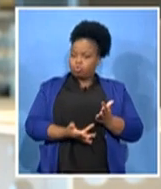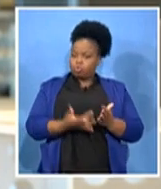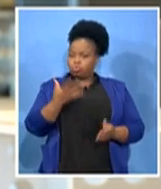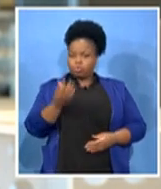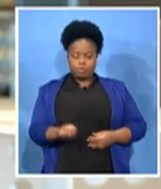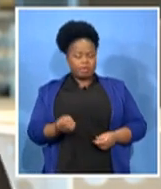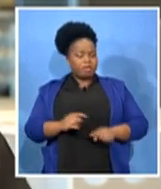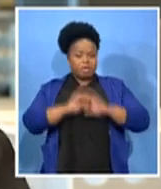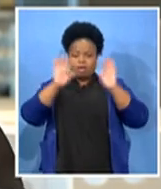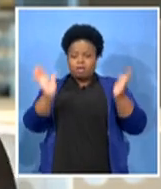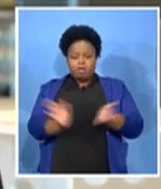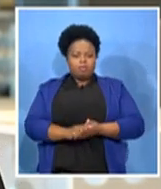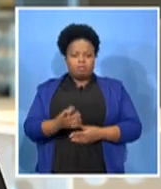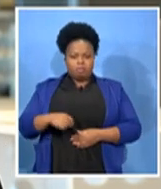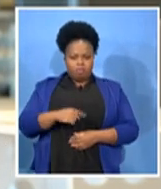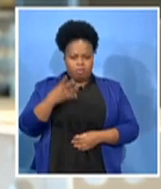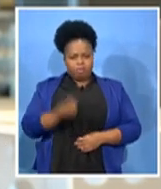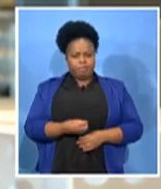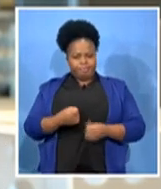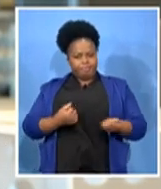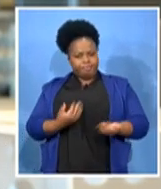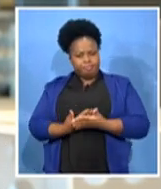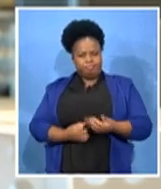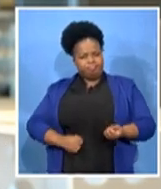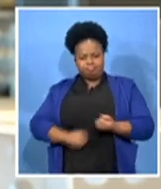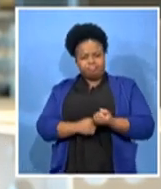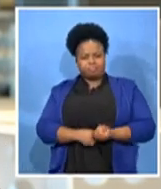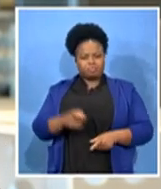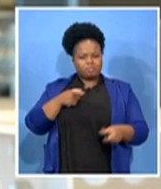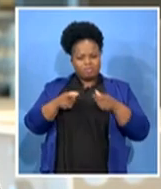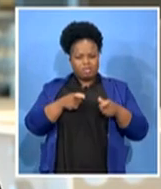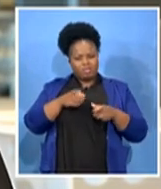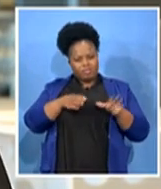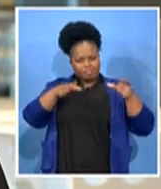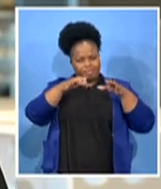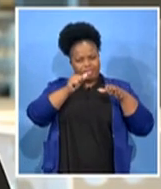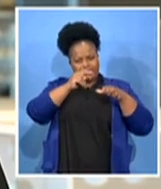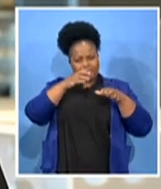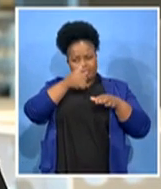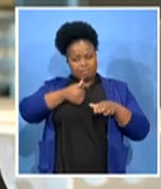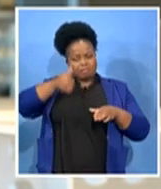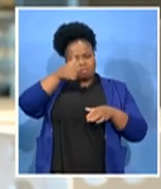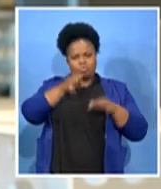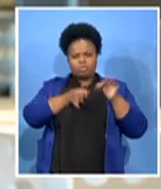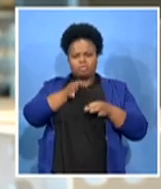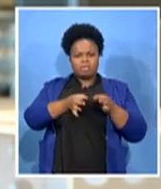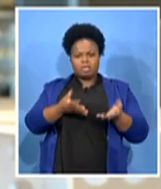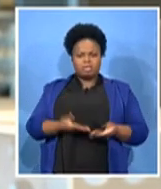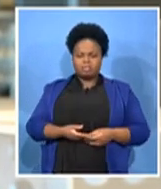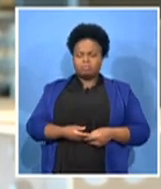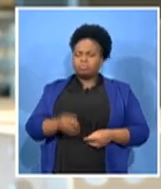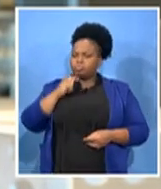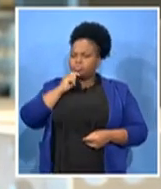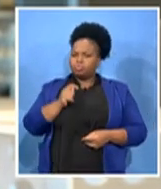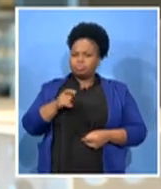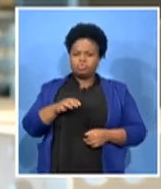willing to support you. You are the governing party. You basically thing that will assist you to